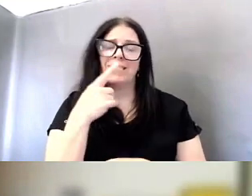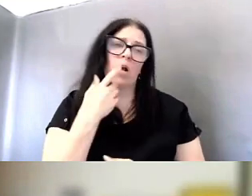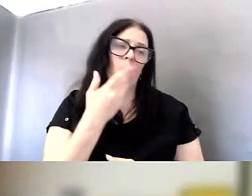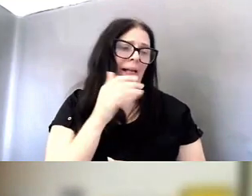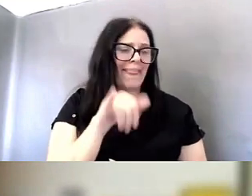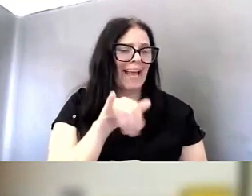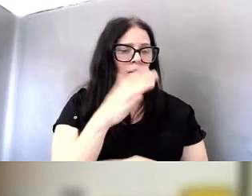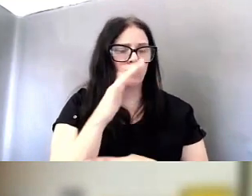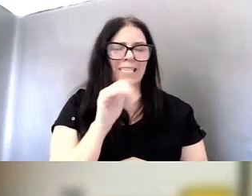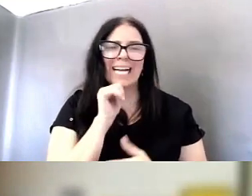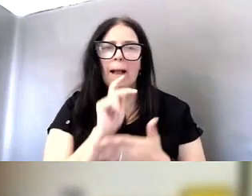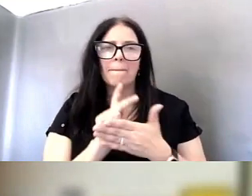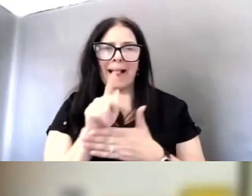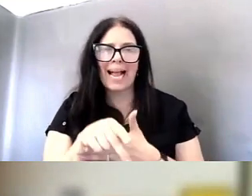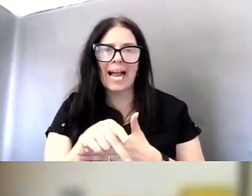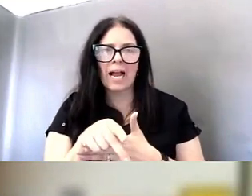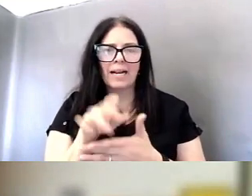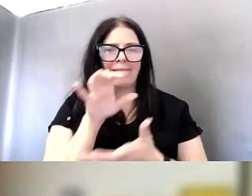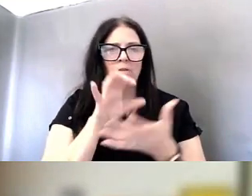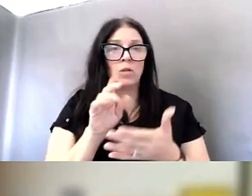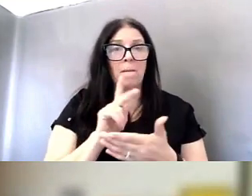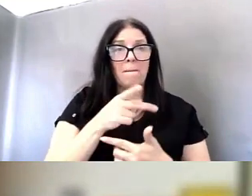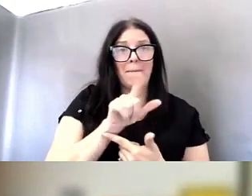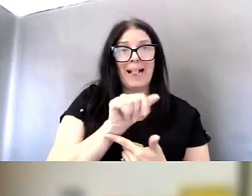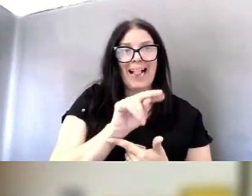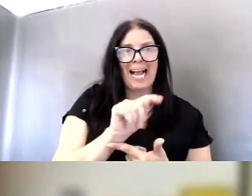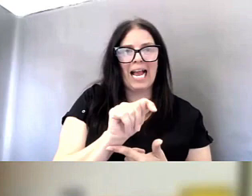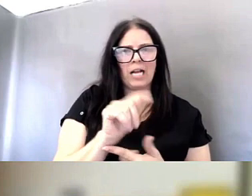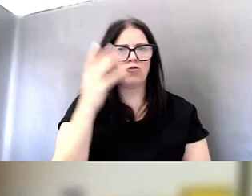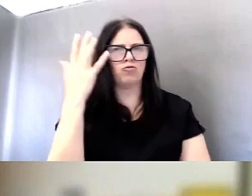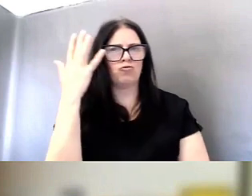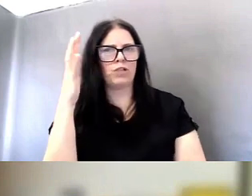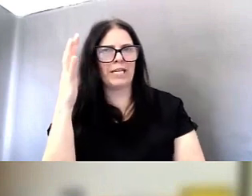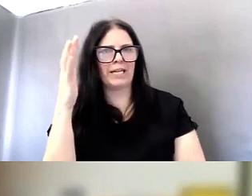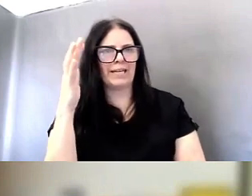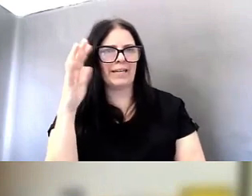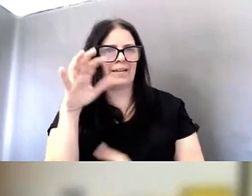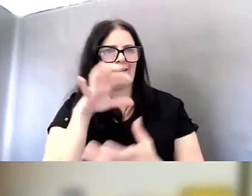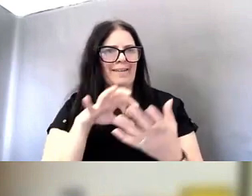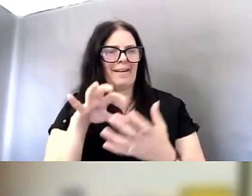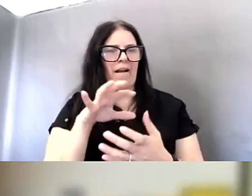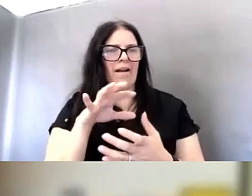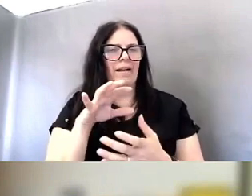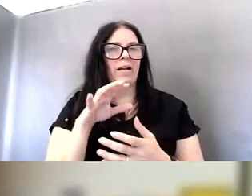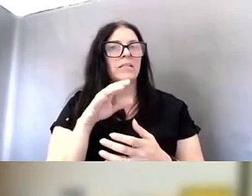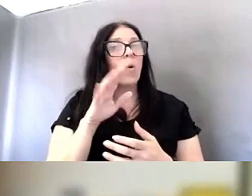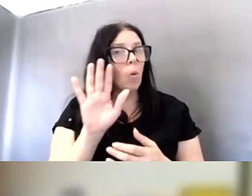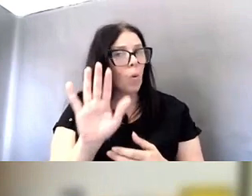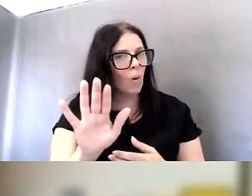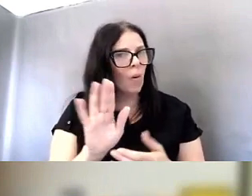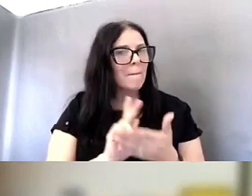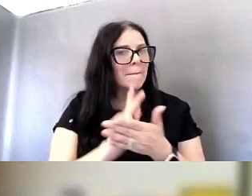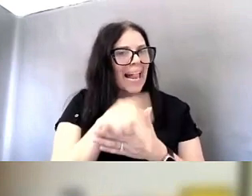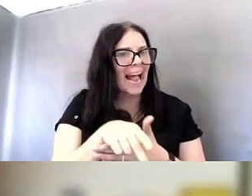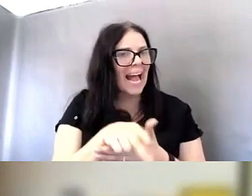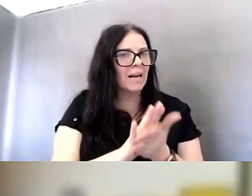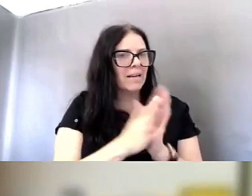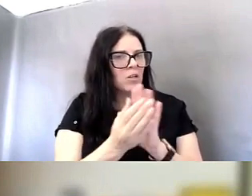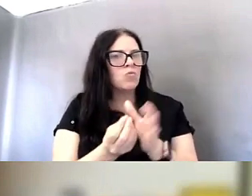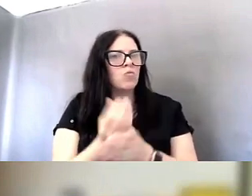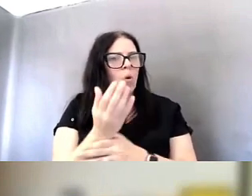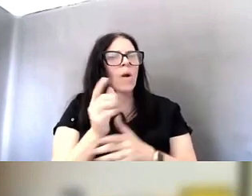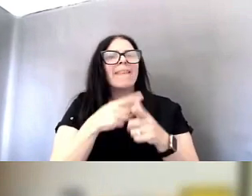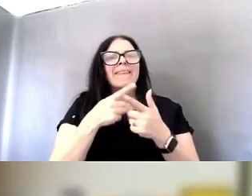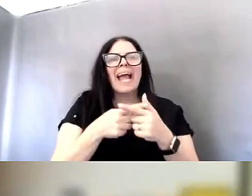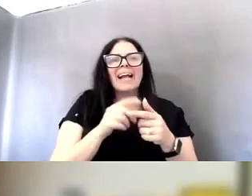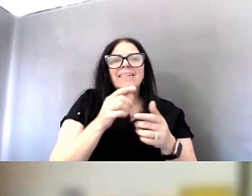not a plant. So then it evolves all that, they come in different categories. Then adjectives, the shapes